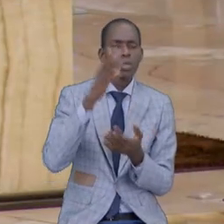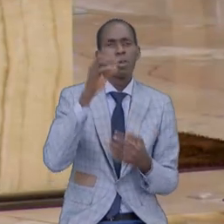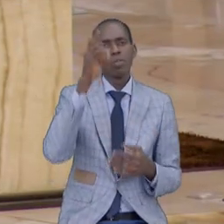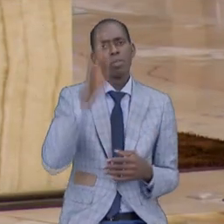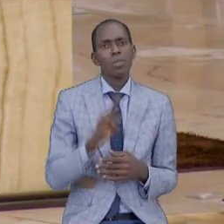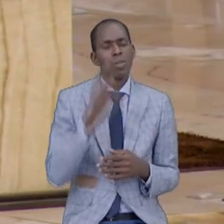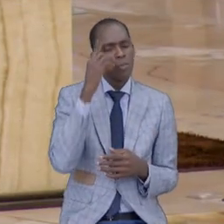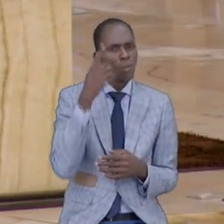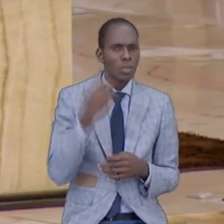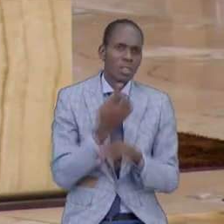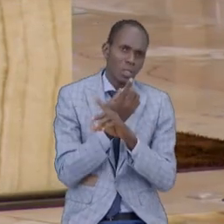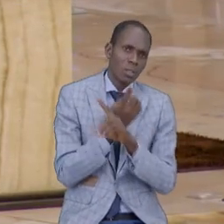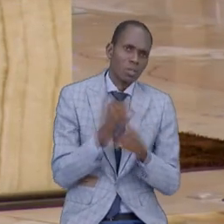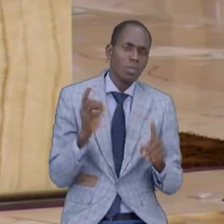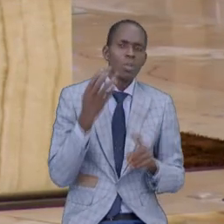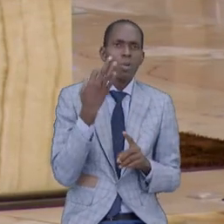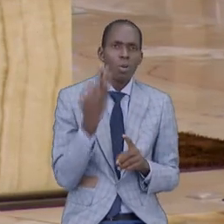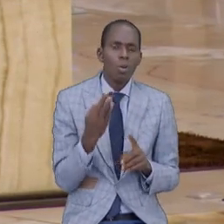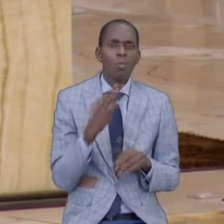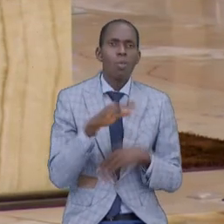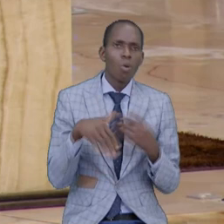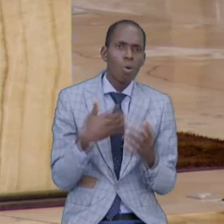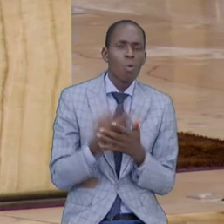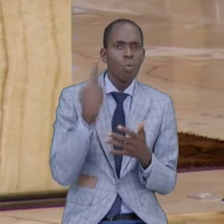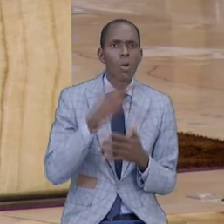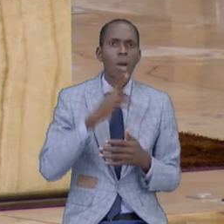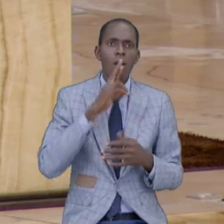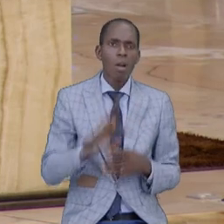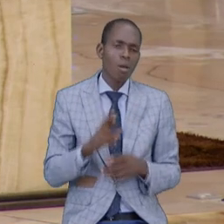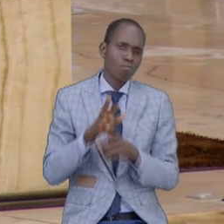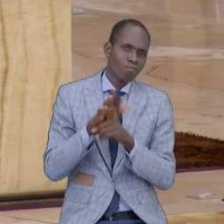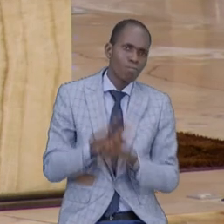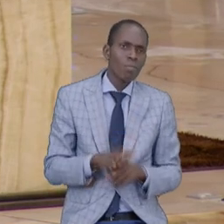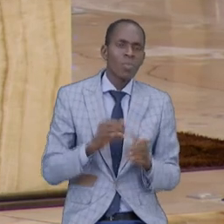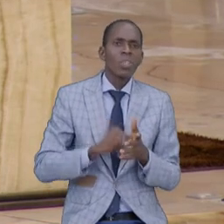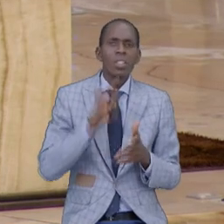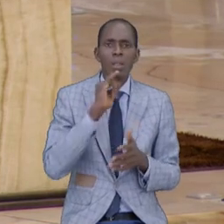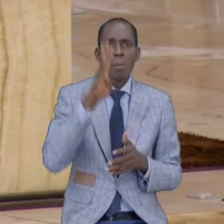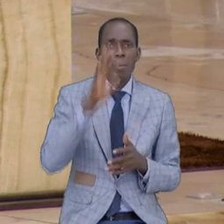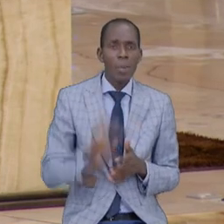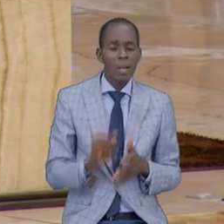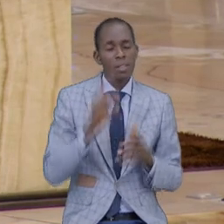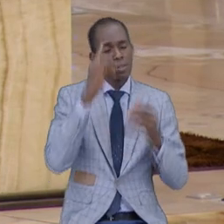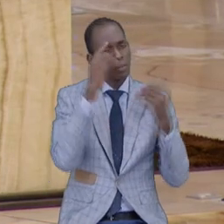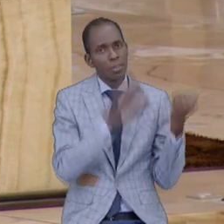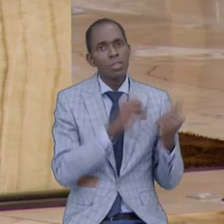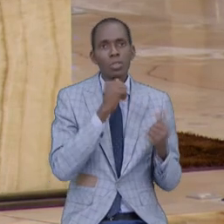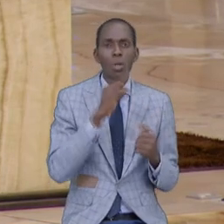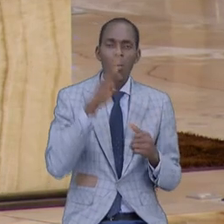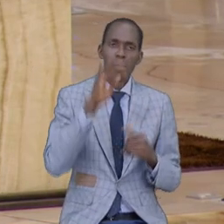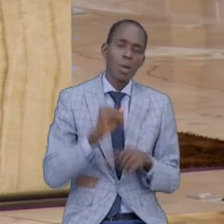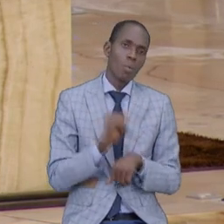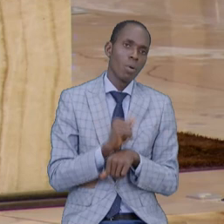the deliverance of those who are oppressed, is by faith and not by works. And